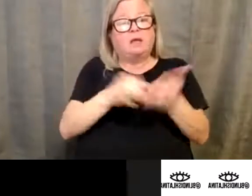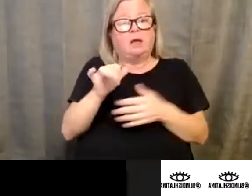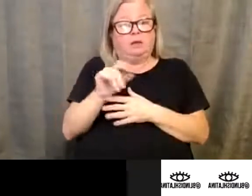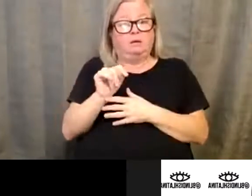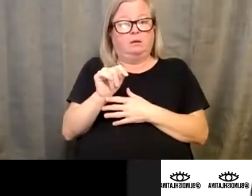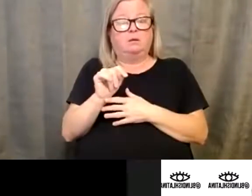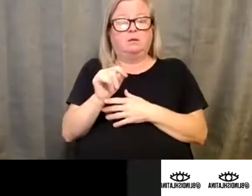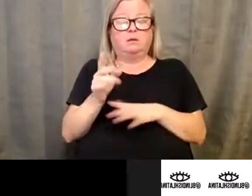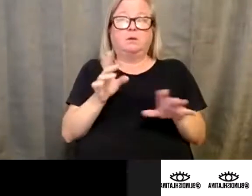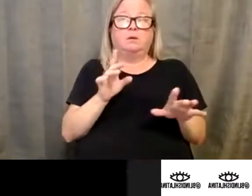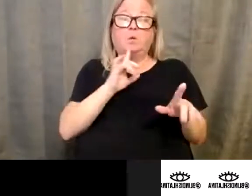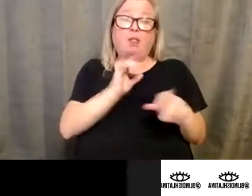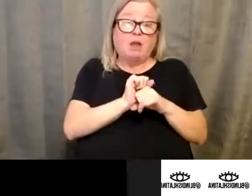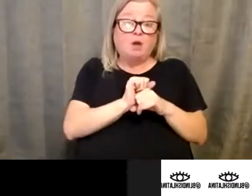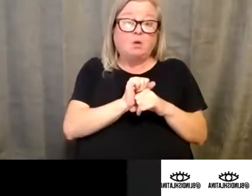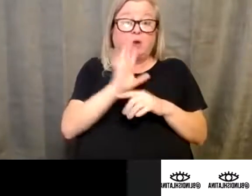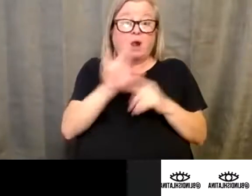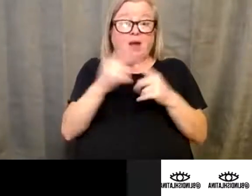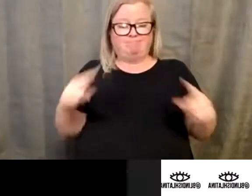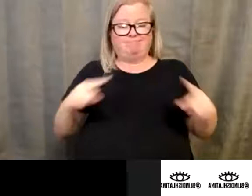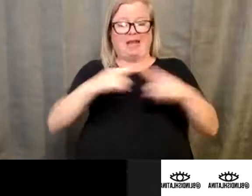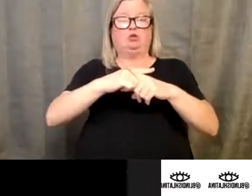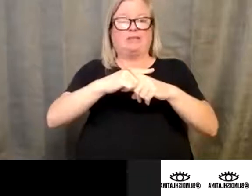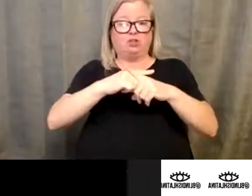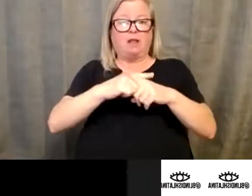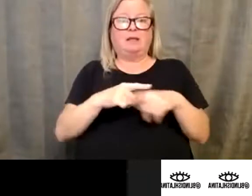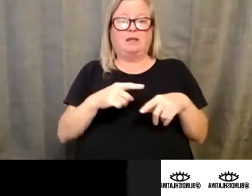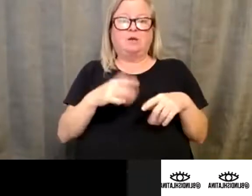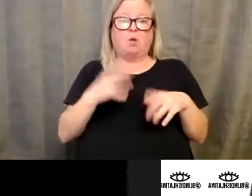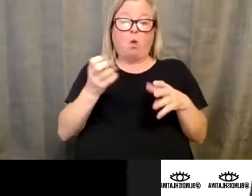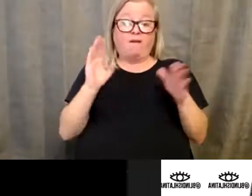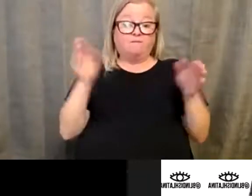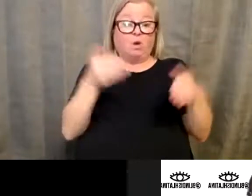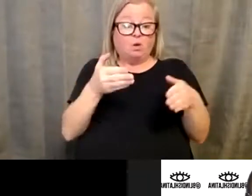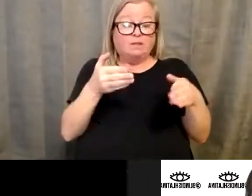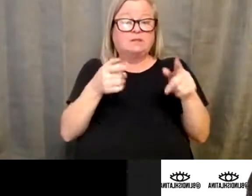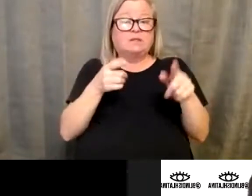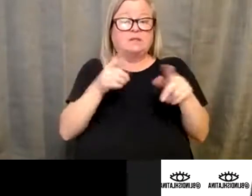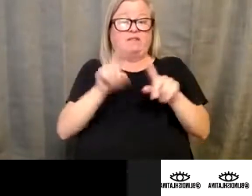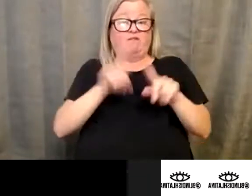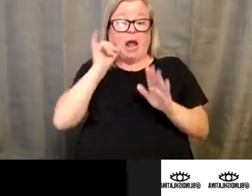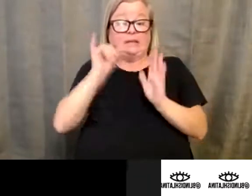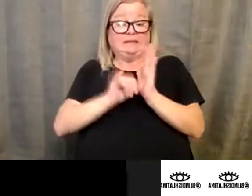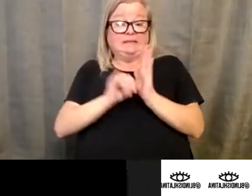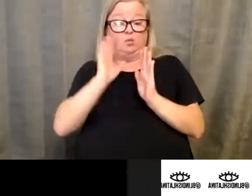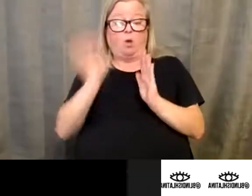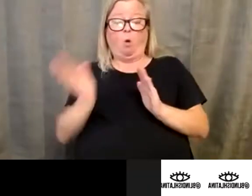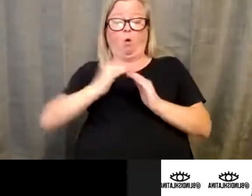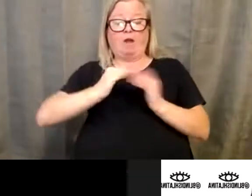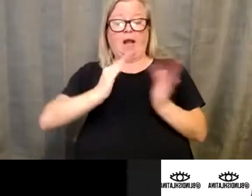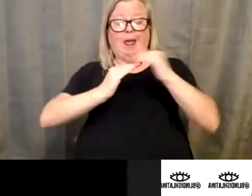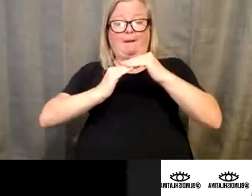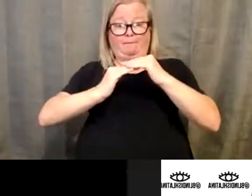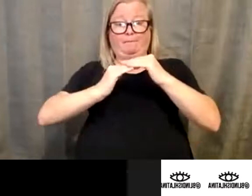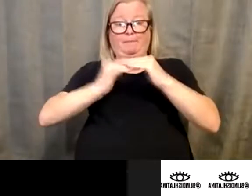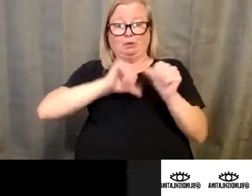Basically, when we think about intersectionality, we want to pay attention to the way that different identities overlap and what that means